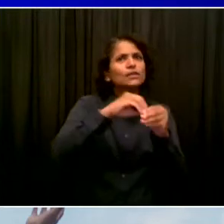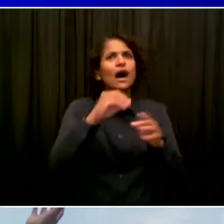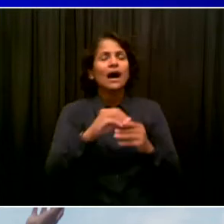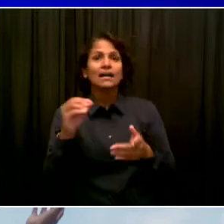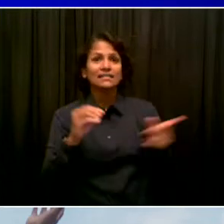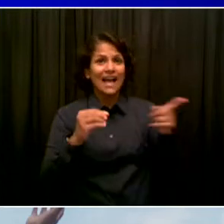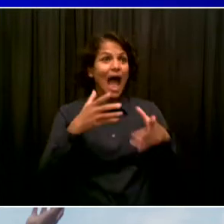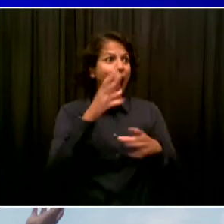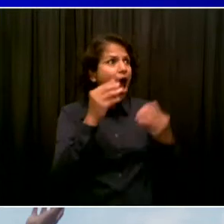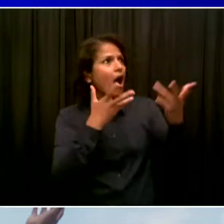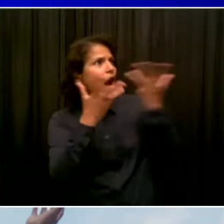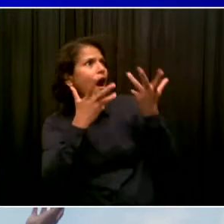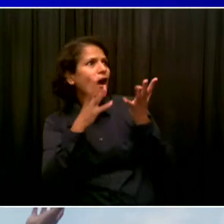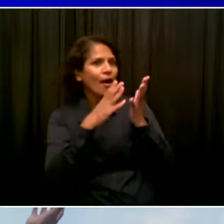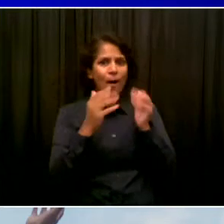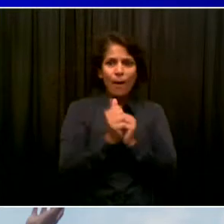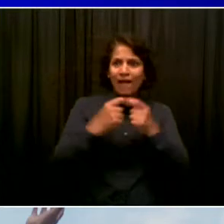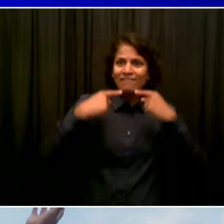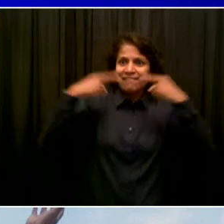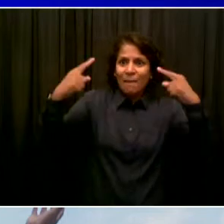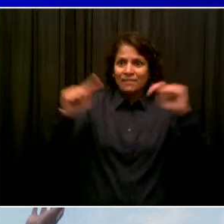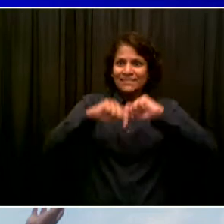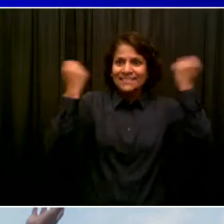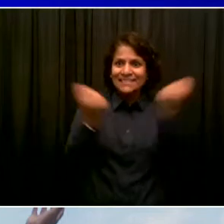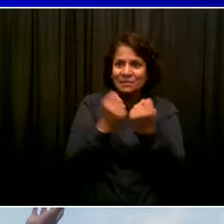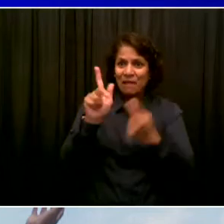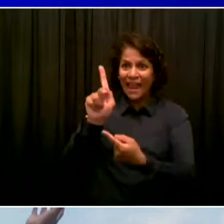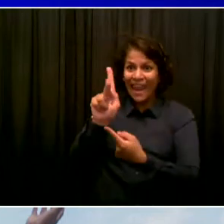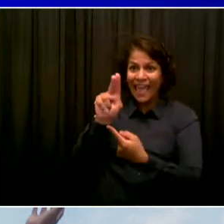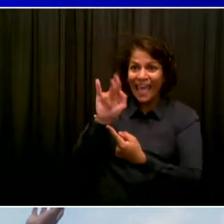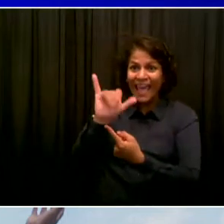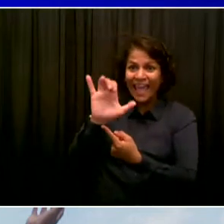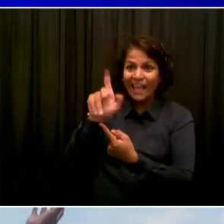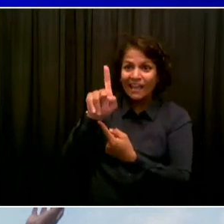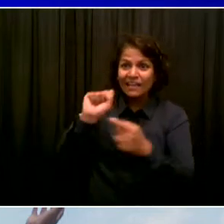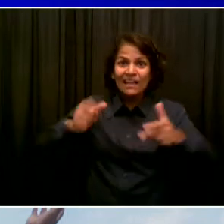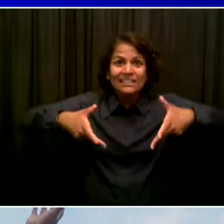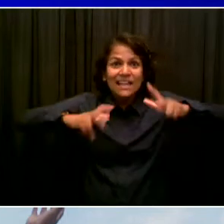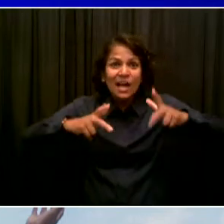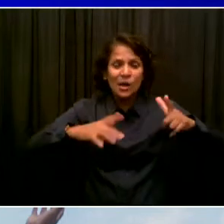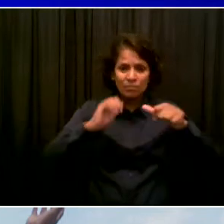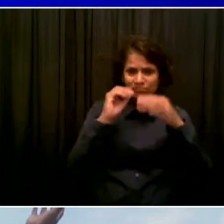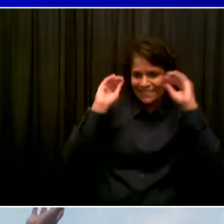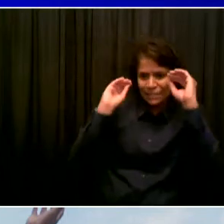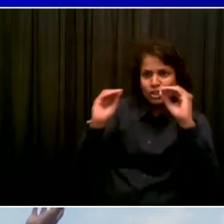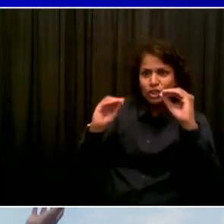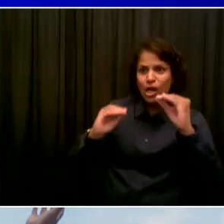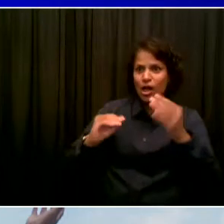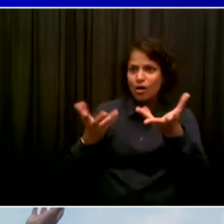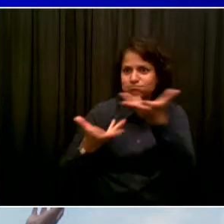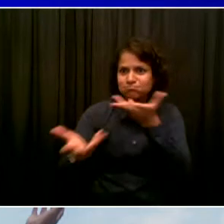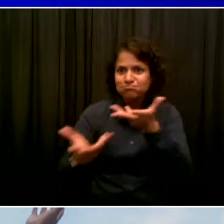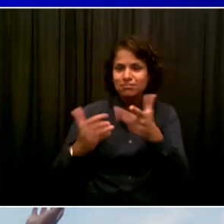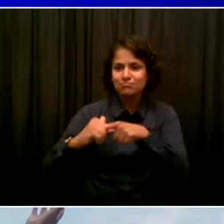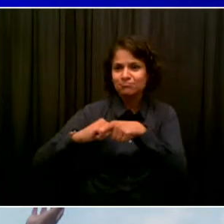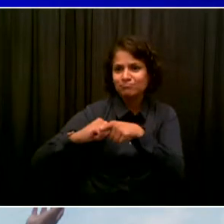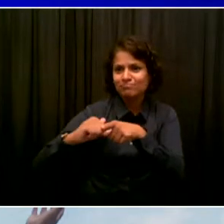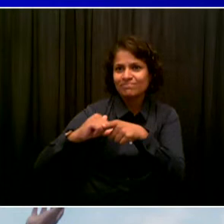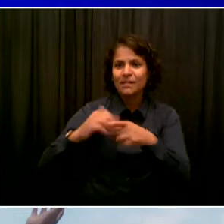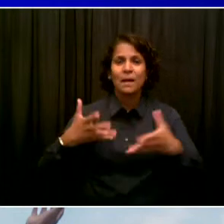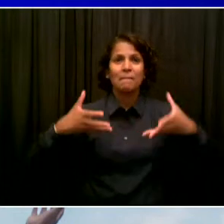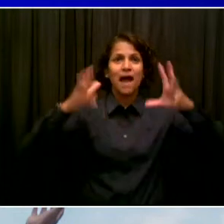lot of the games will be played on the courts that have been refurbished and made beautiful at public housing by